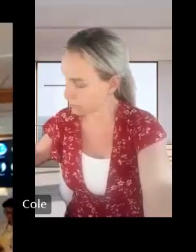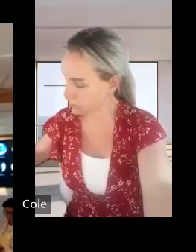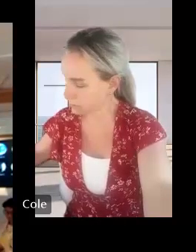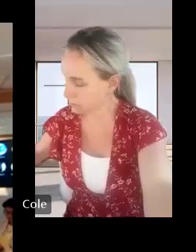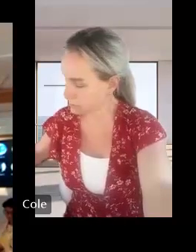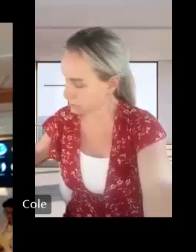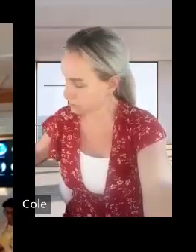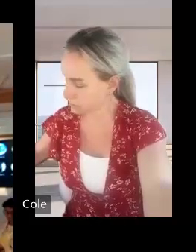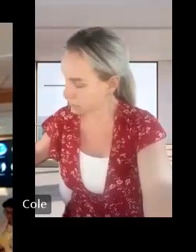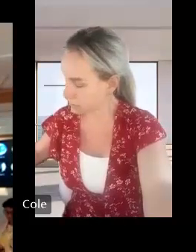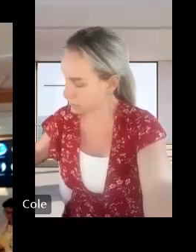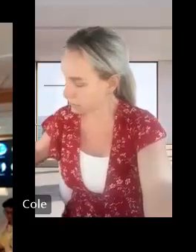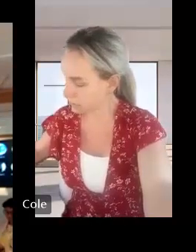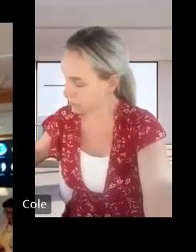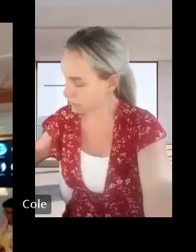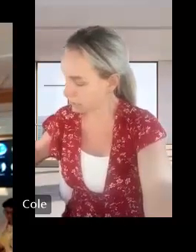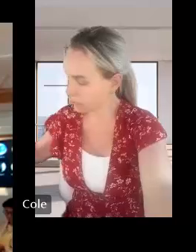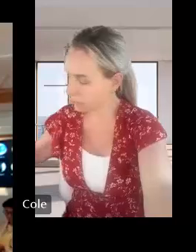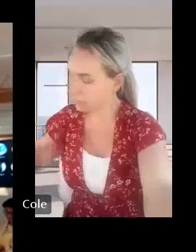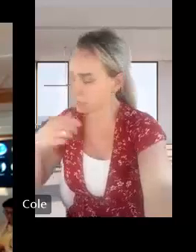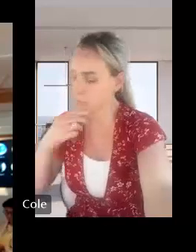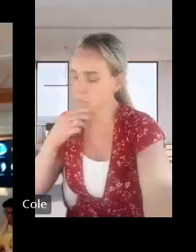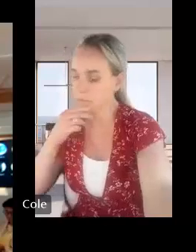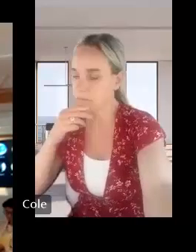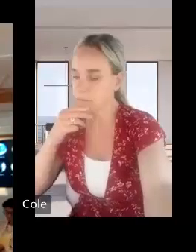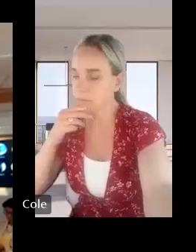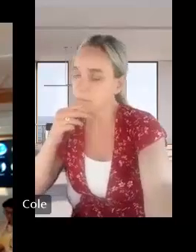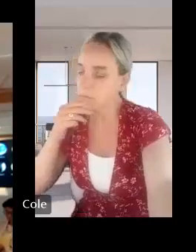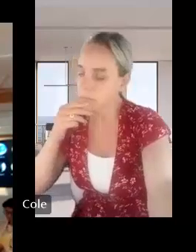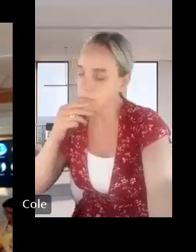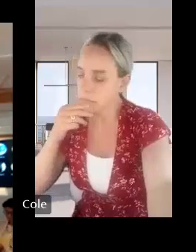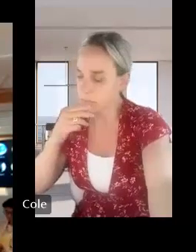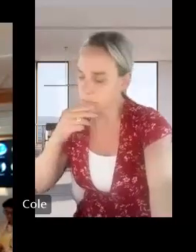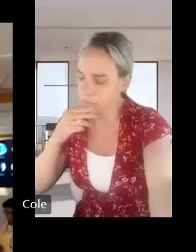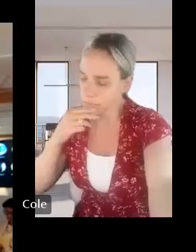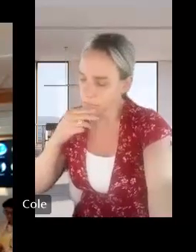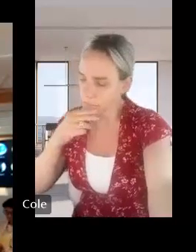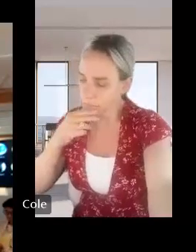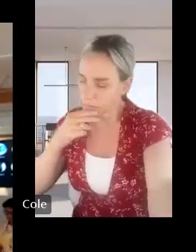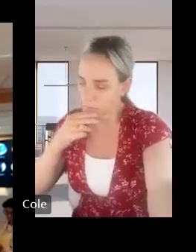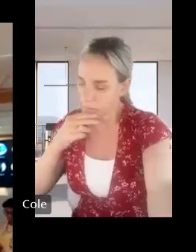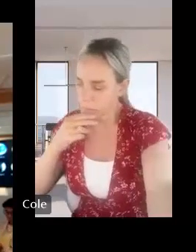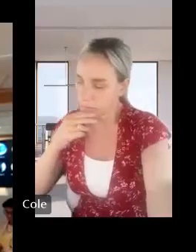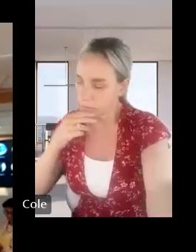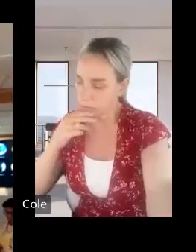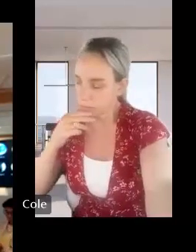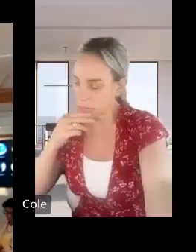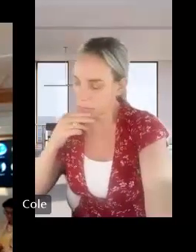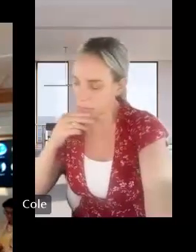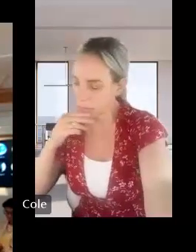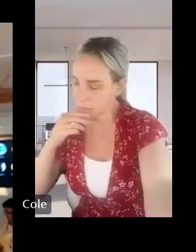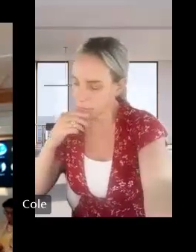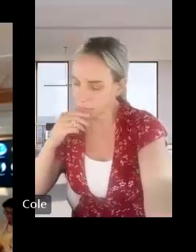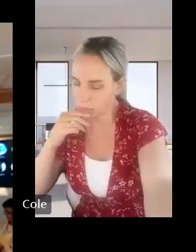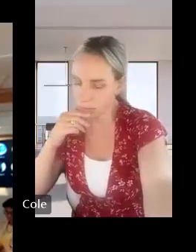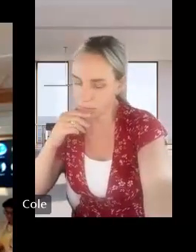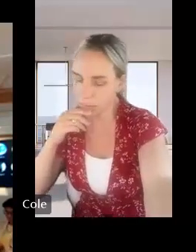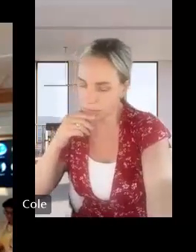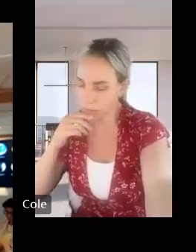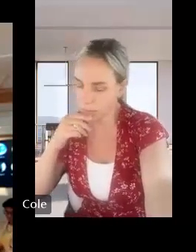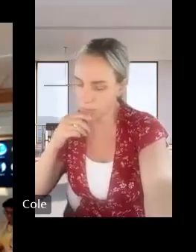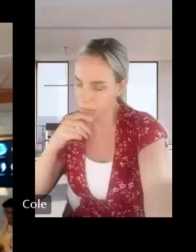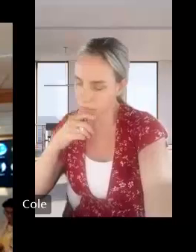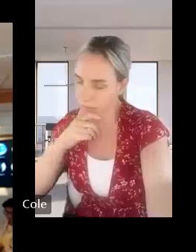helpful. That it really wasn't conclusive. What you're saying, if I understand,